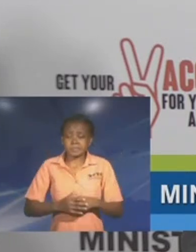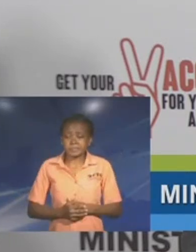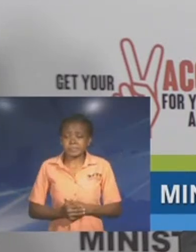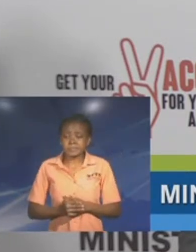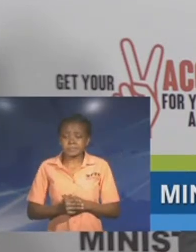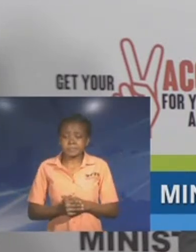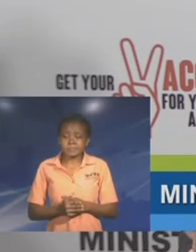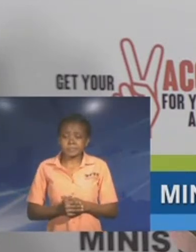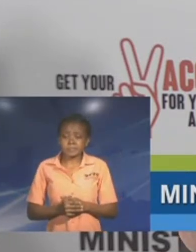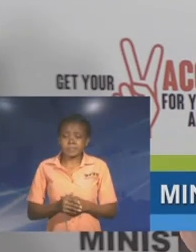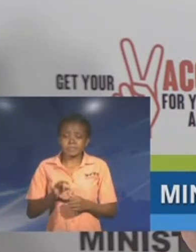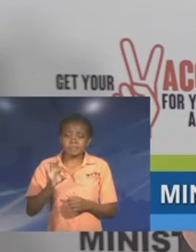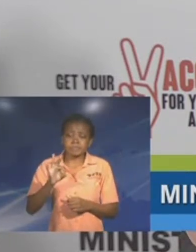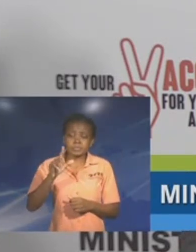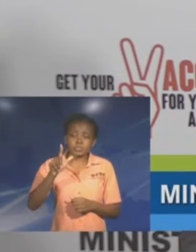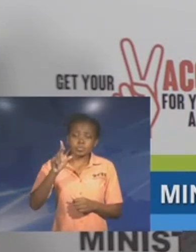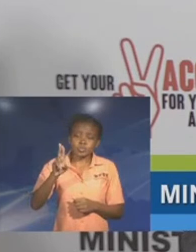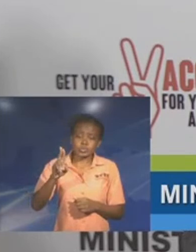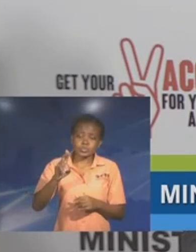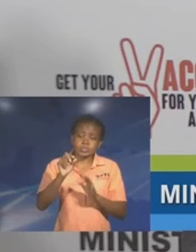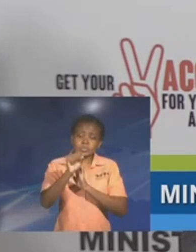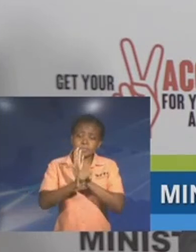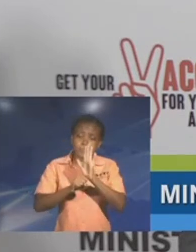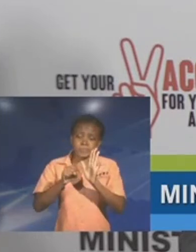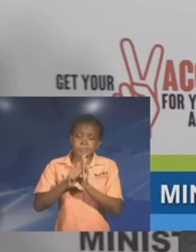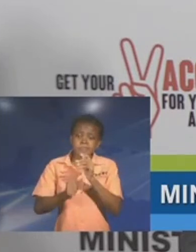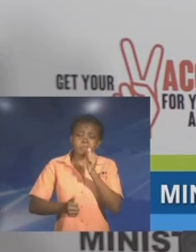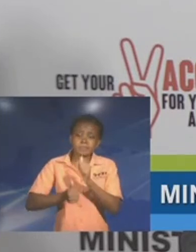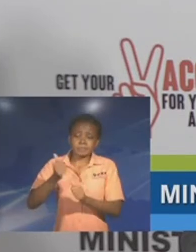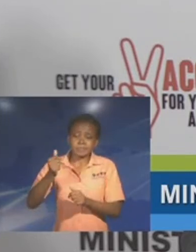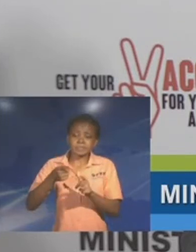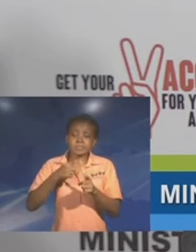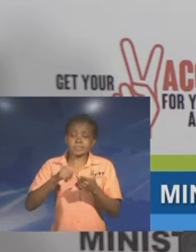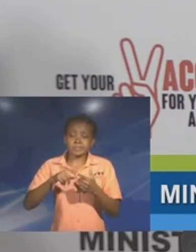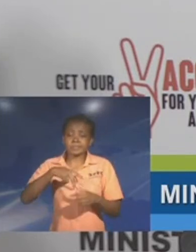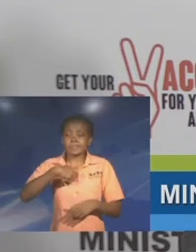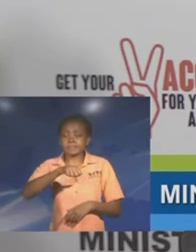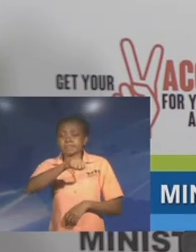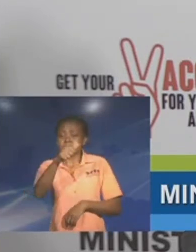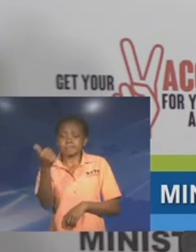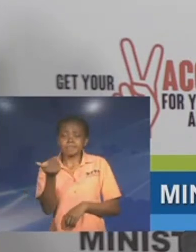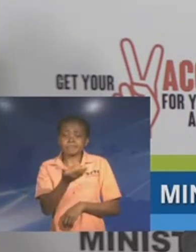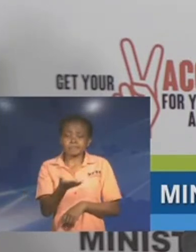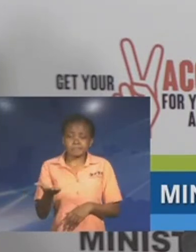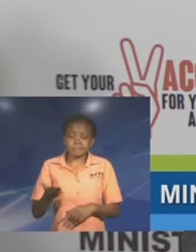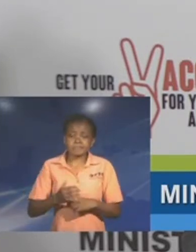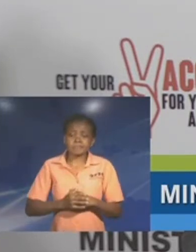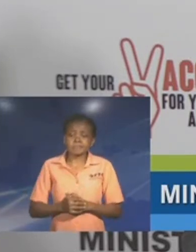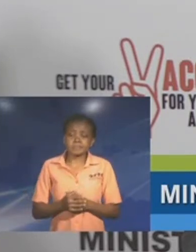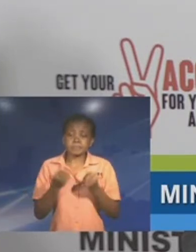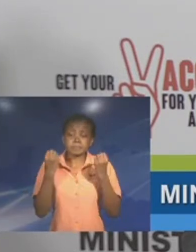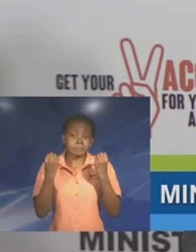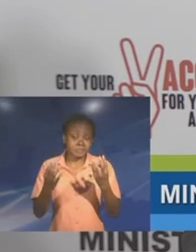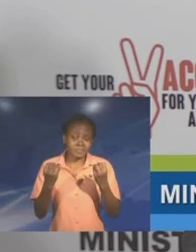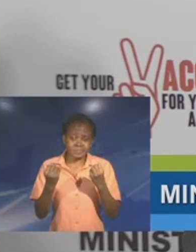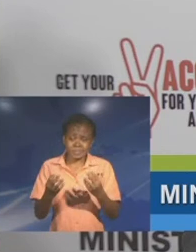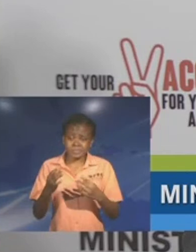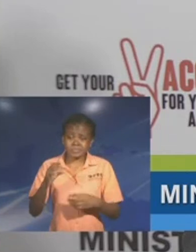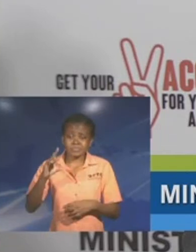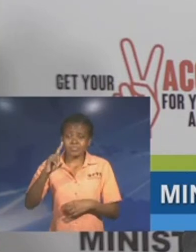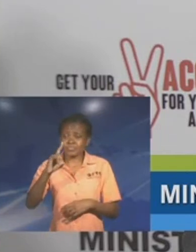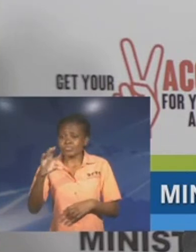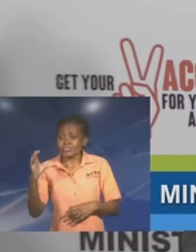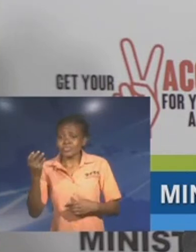in the flu season that flu predominates, and then, of course, other things circulate as well. So there are many hundreds of viruses that tend to circulate in